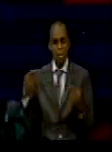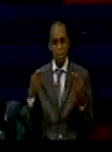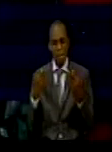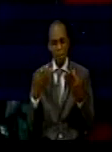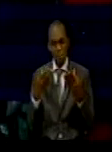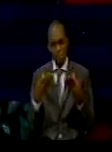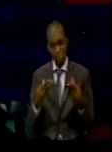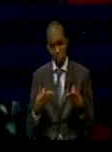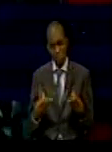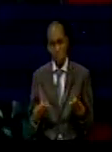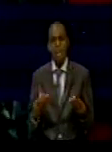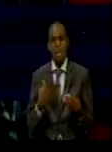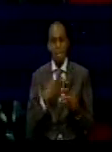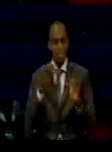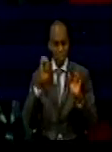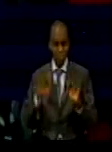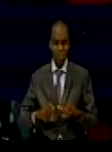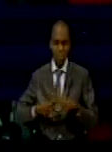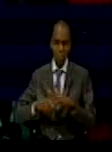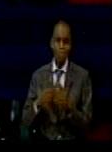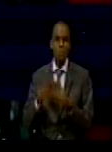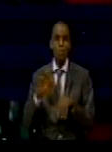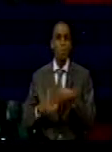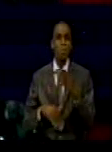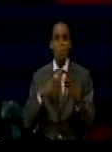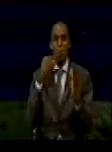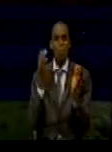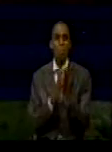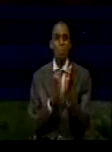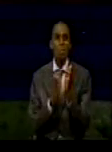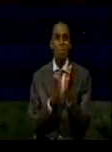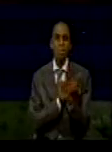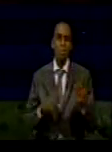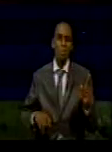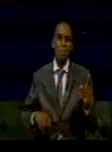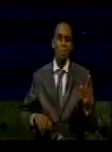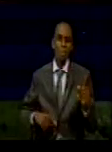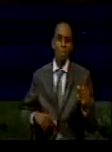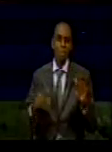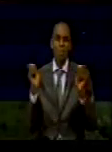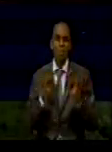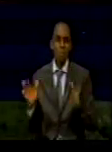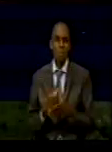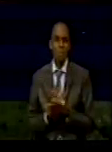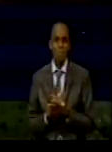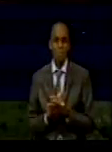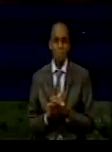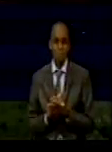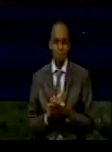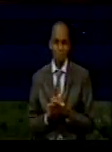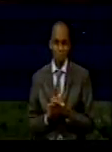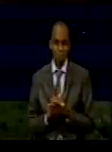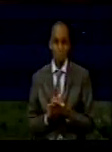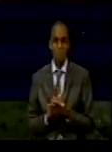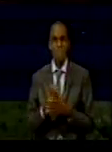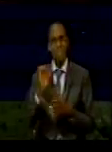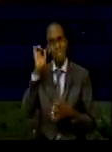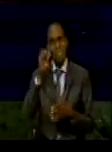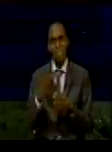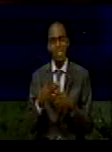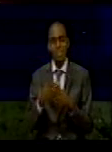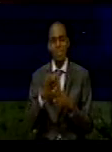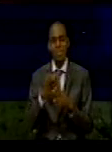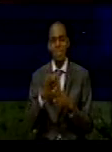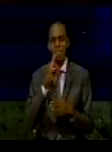and I began to walk. Praise the Lord. Hallelujah. Amen. My name is Samuel Jonathan. Praise